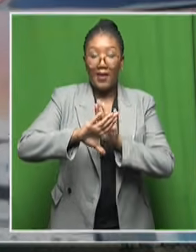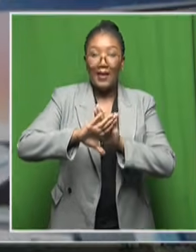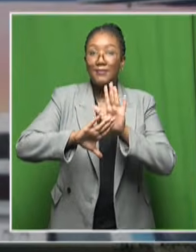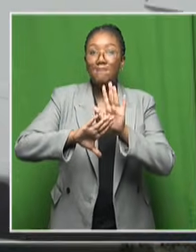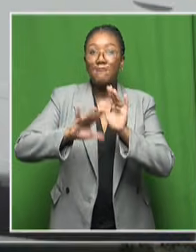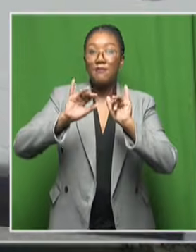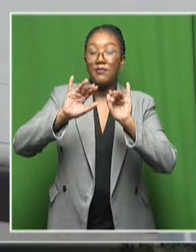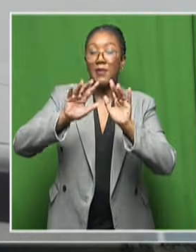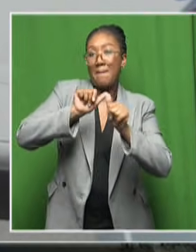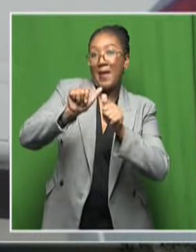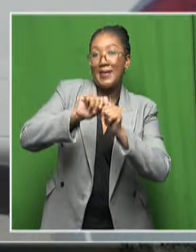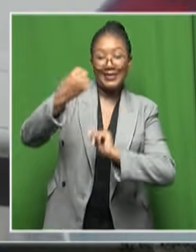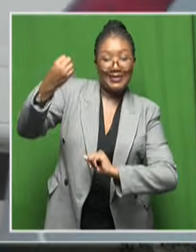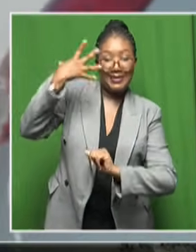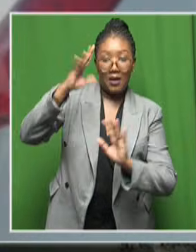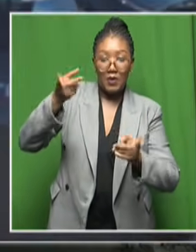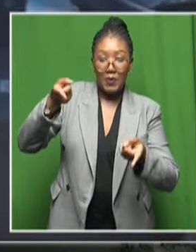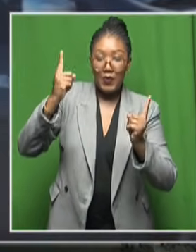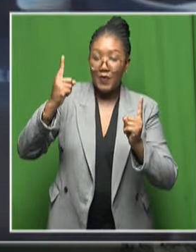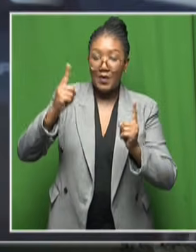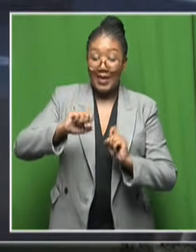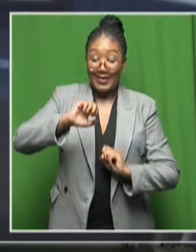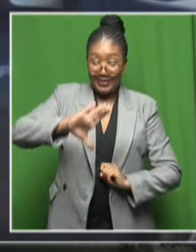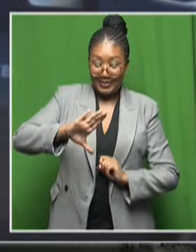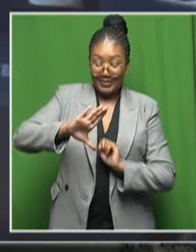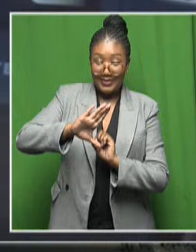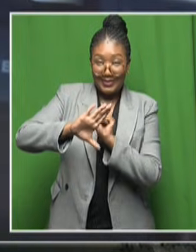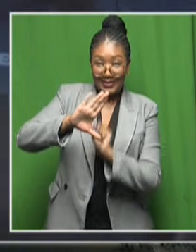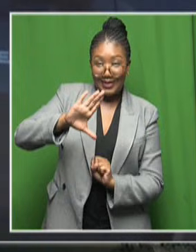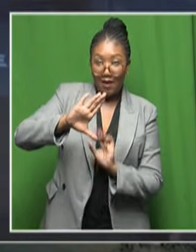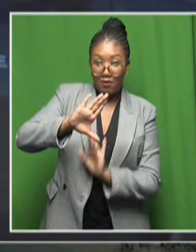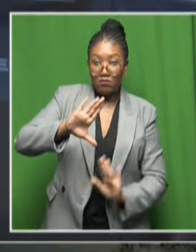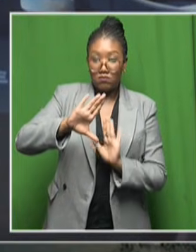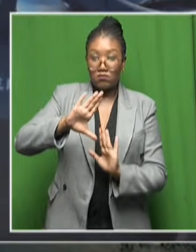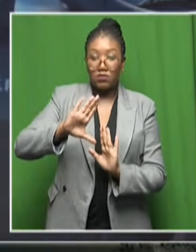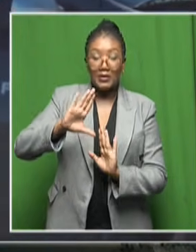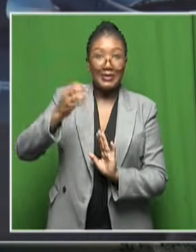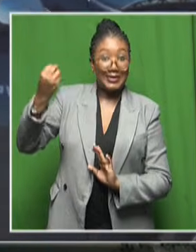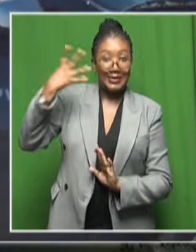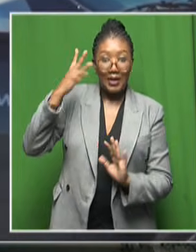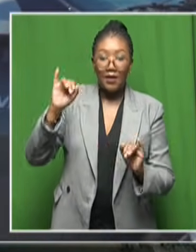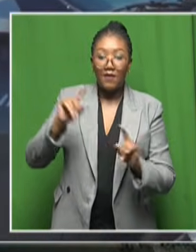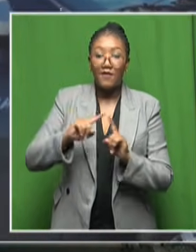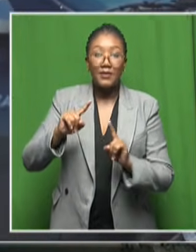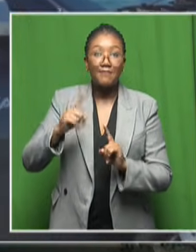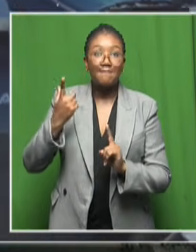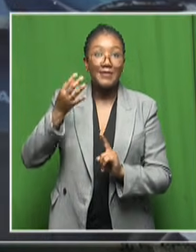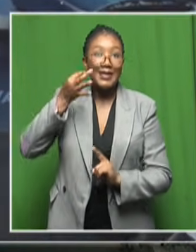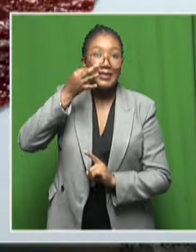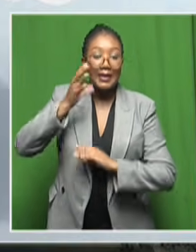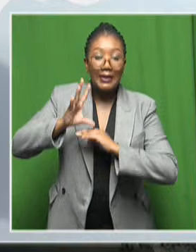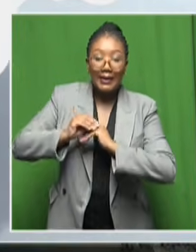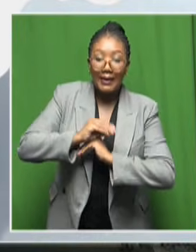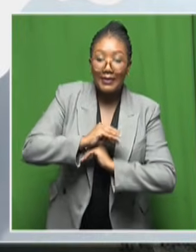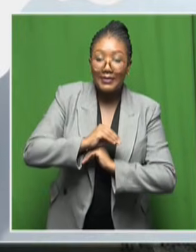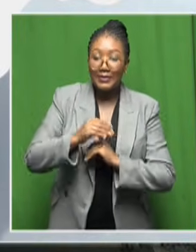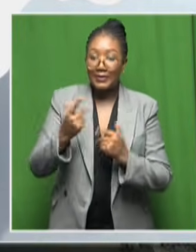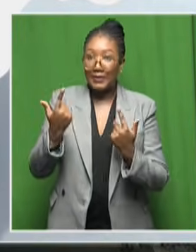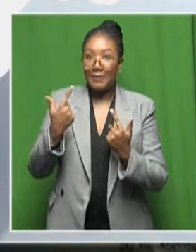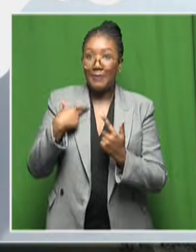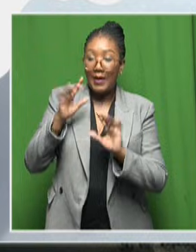us to skin cancer, sun damage. But the good news is, you know, you can do things, you can adopt a lifestyle